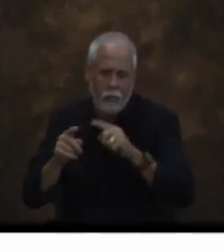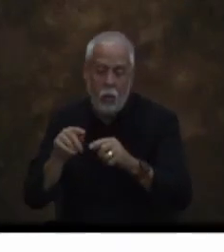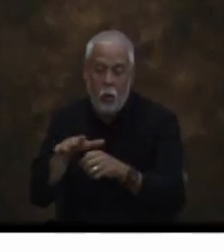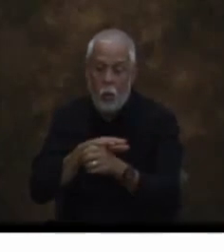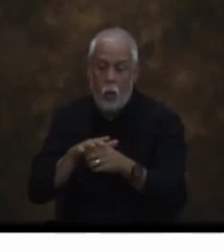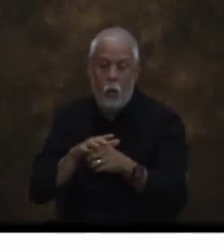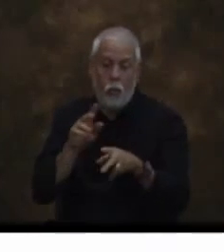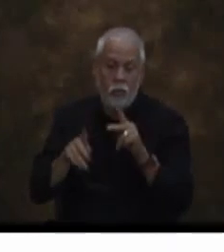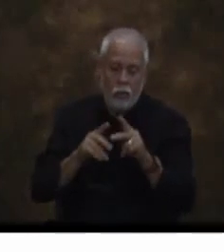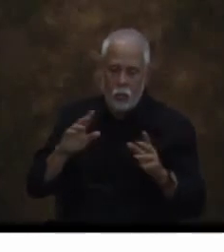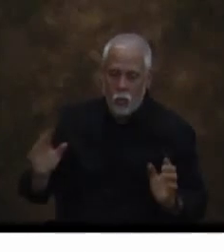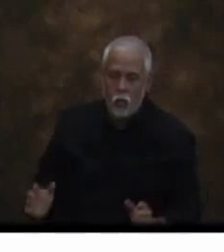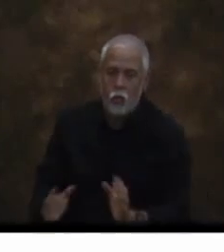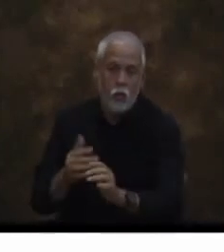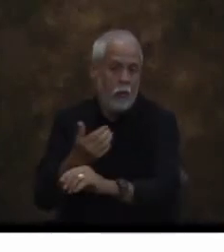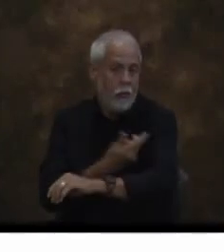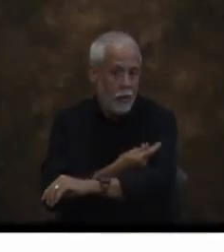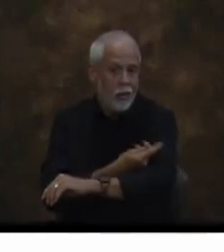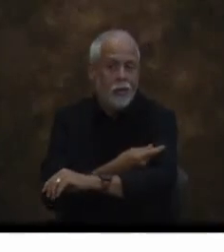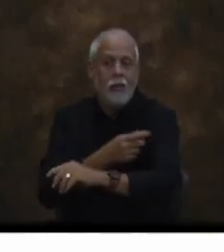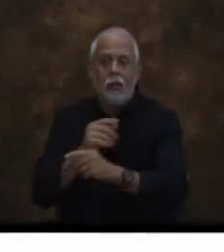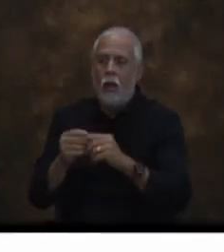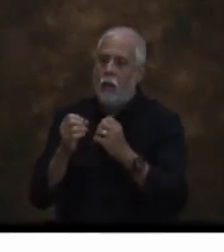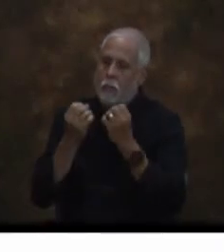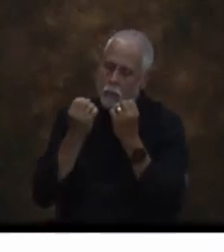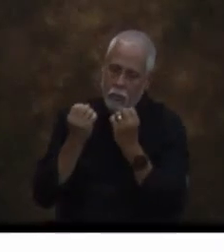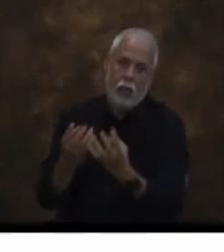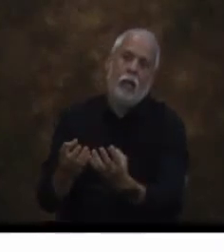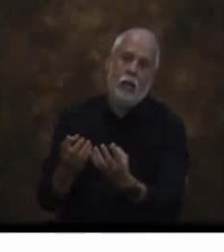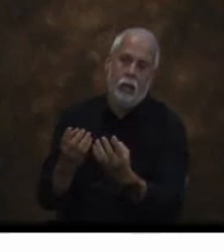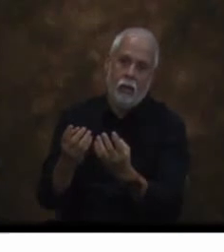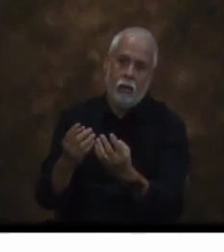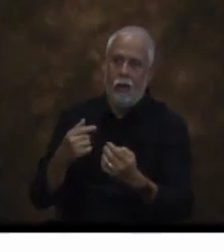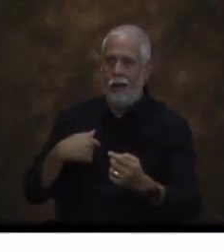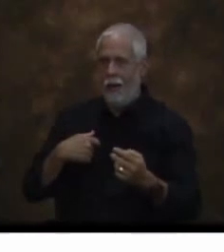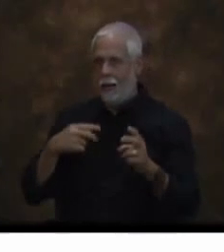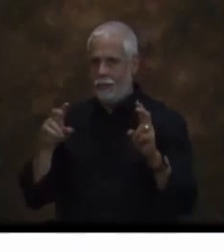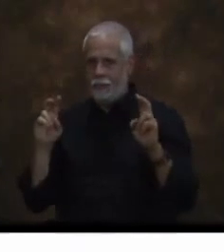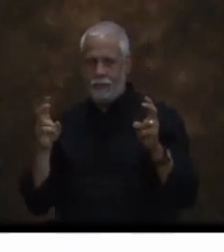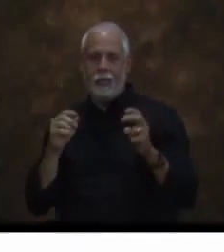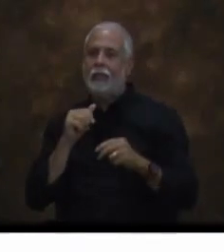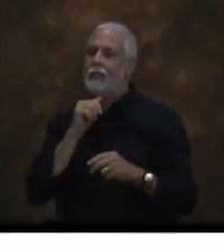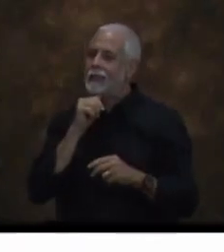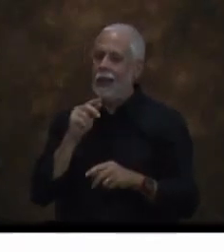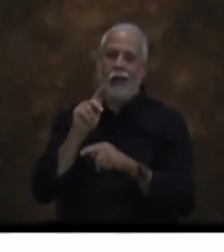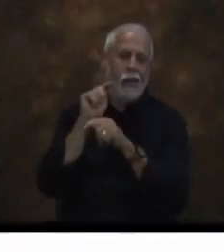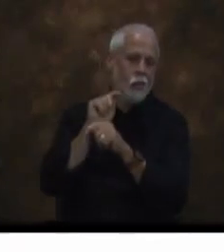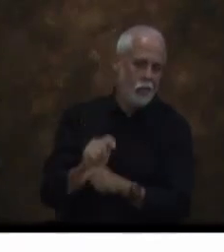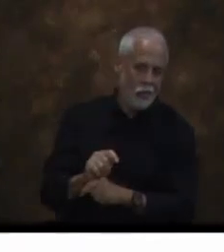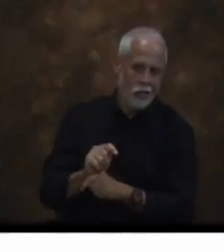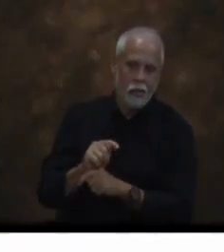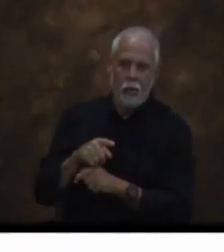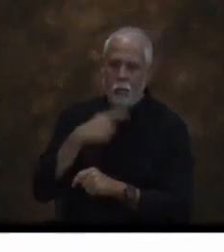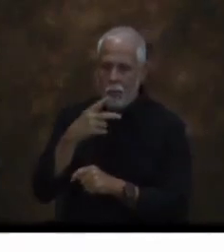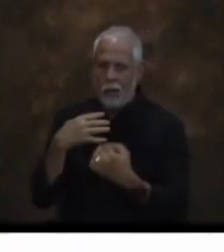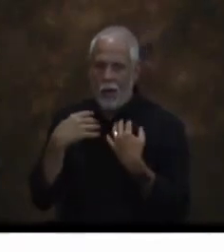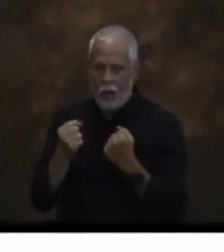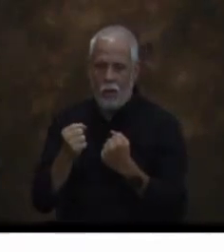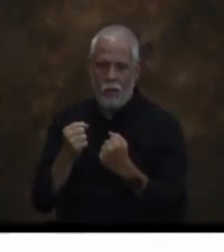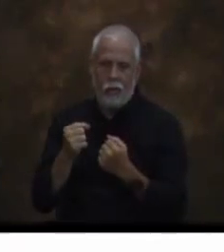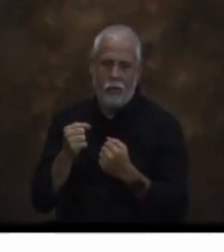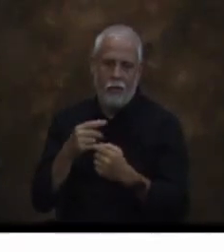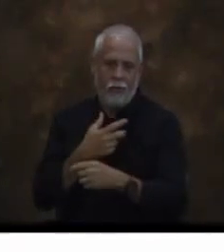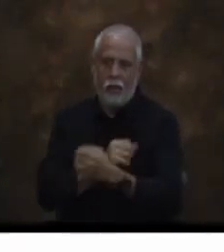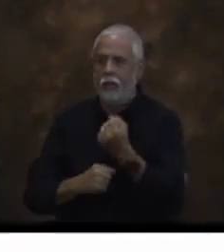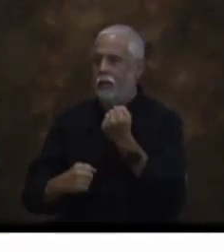local residents encouraging vaccination. And these are many of what I would call non-traditional public health and vaccine